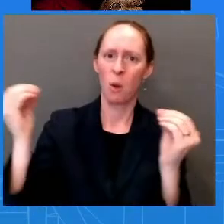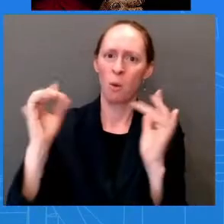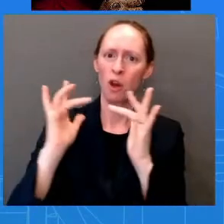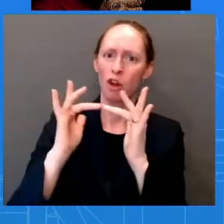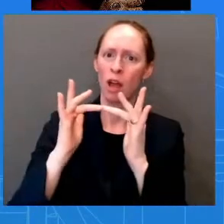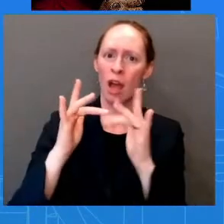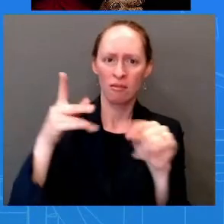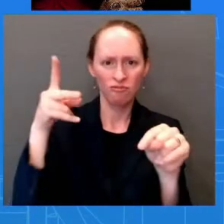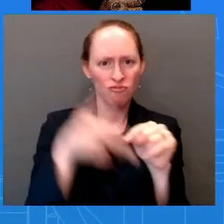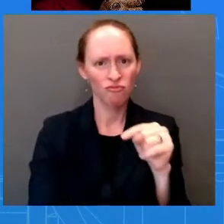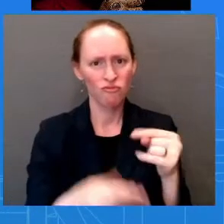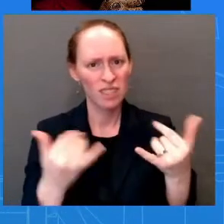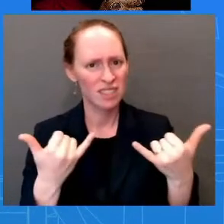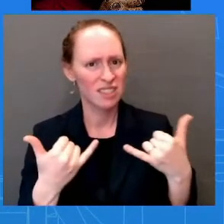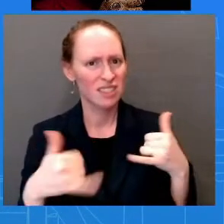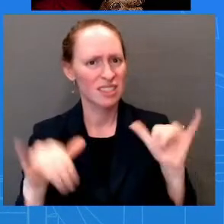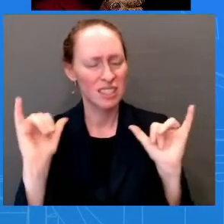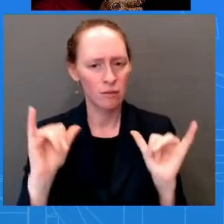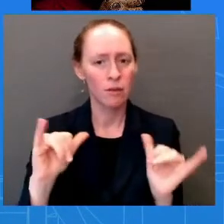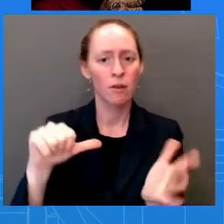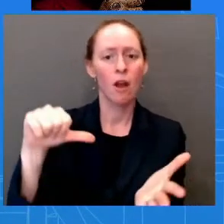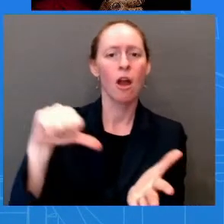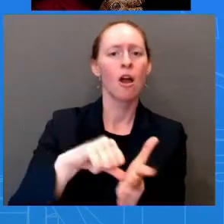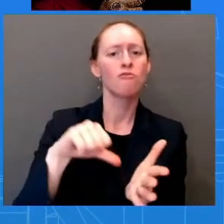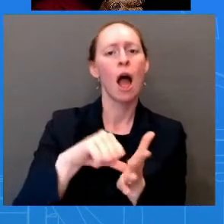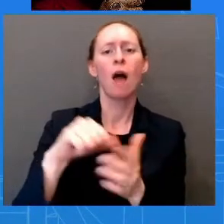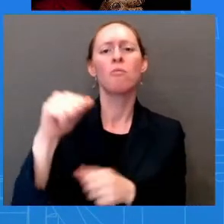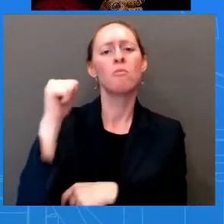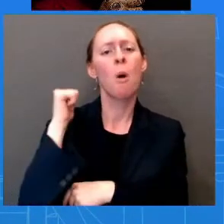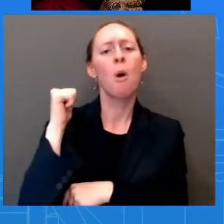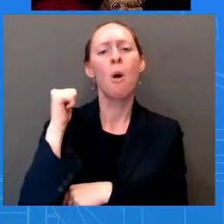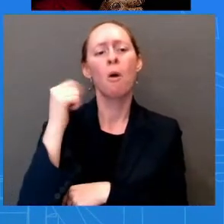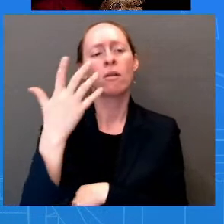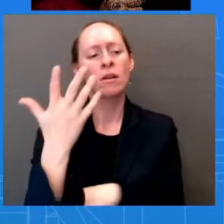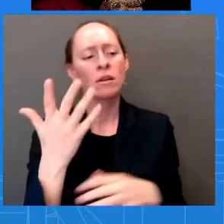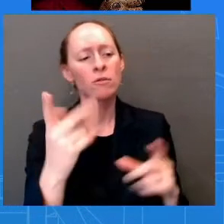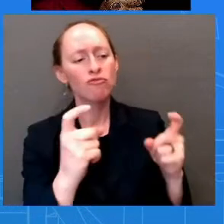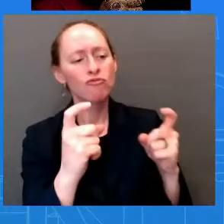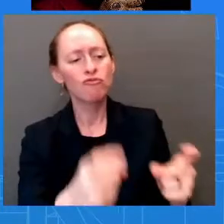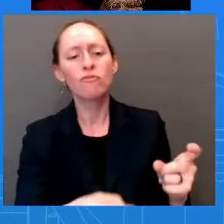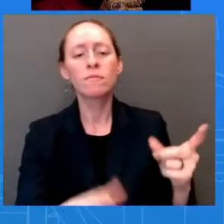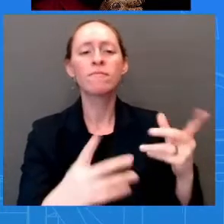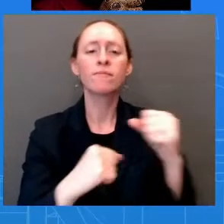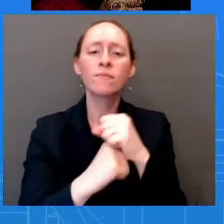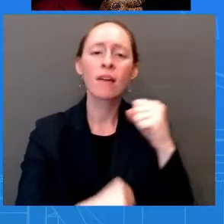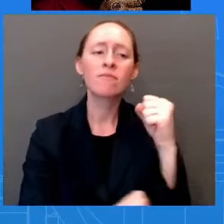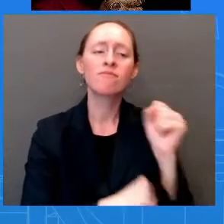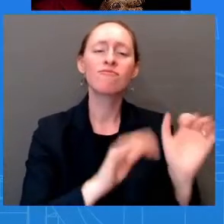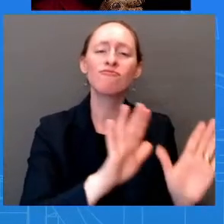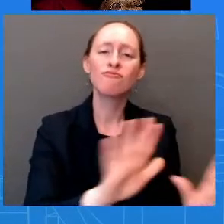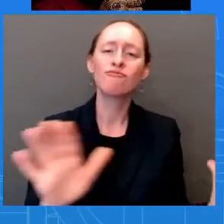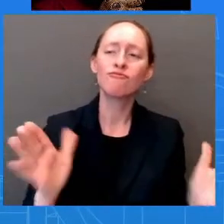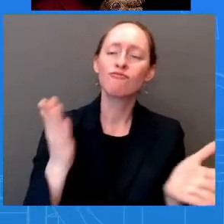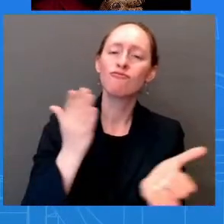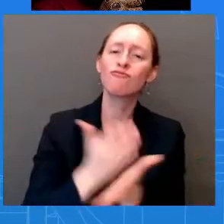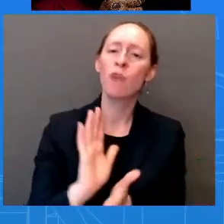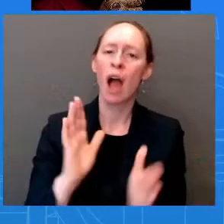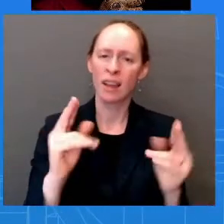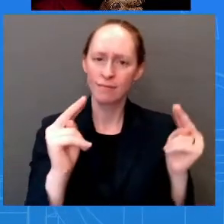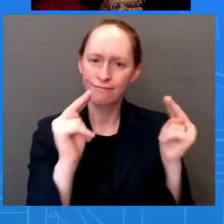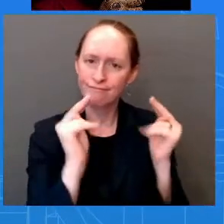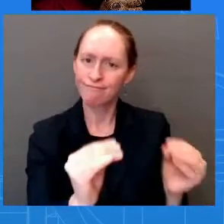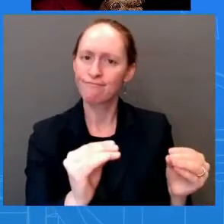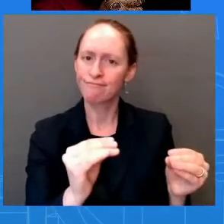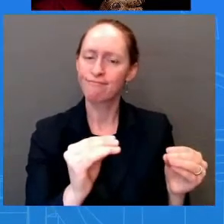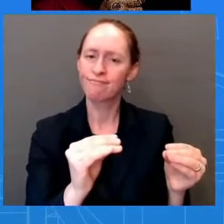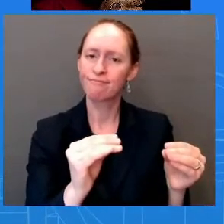its people and suppressed the aspirations of successive generations through intimidation, coercion, and violence. The United States stands